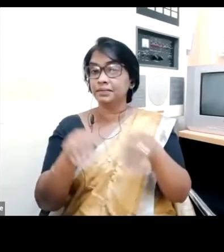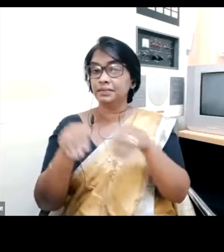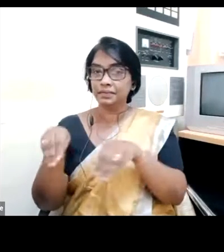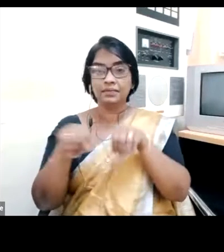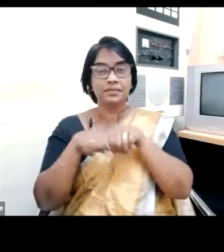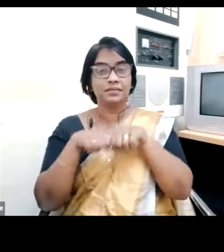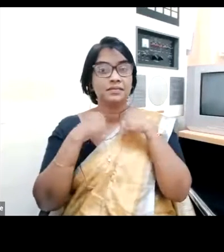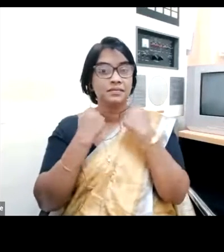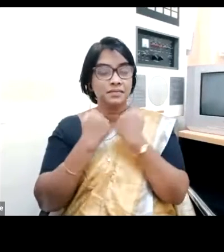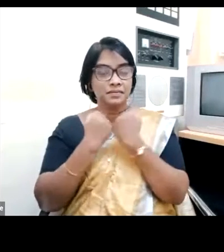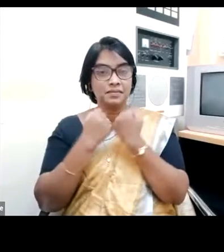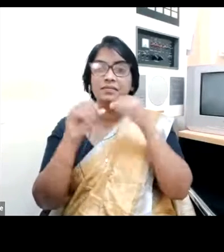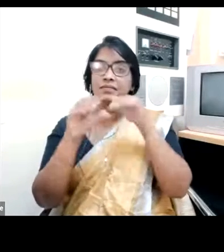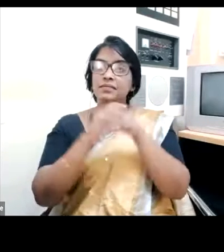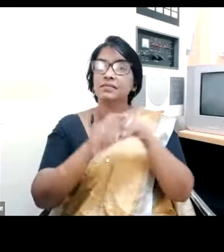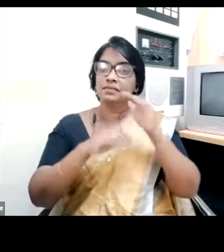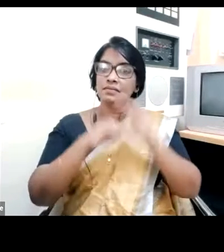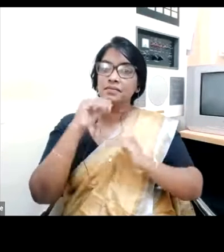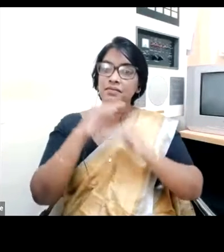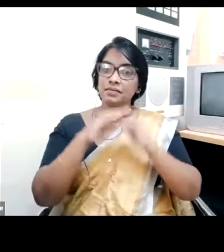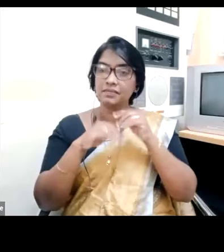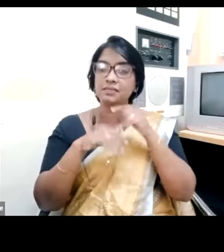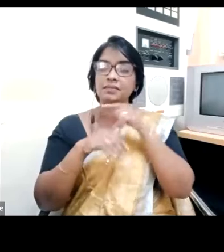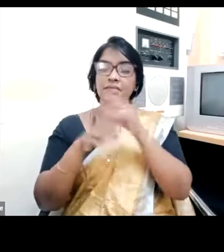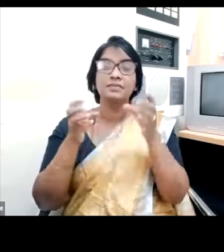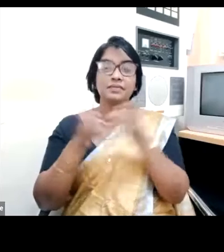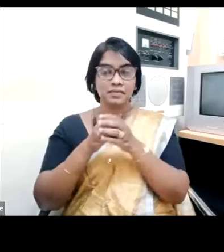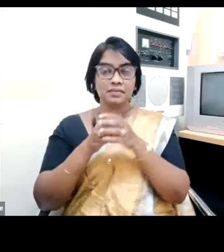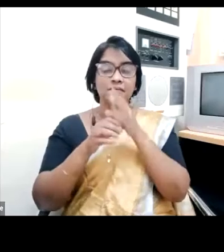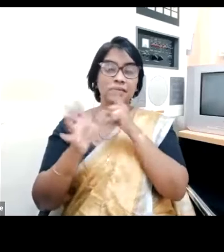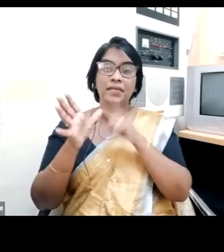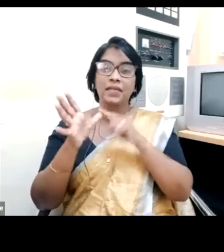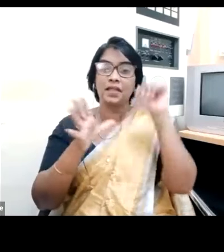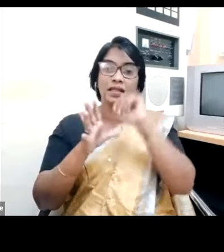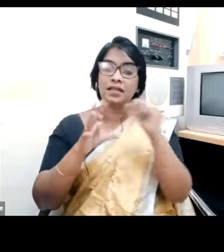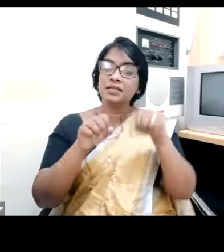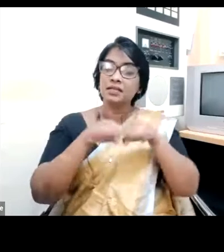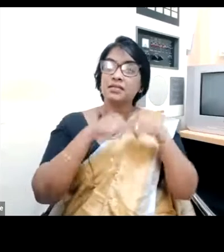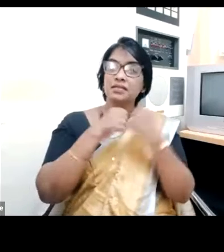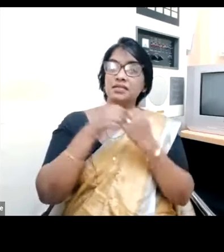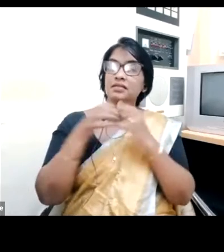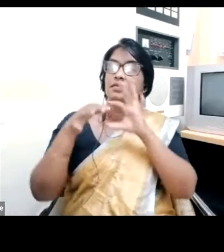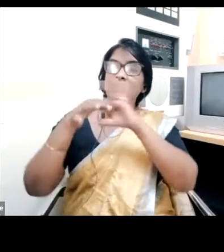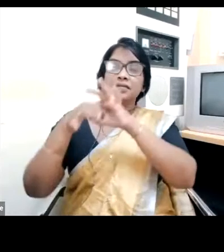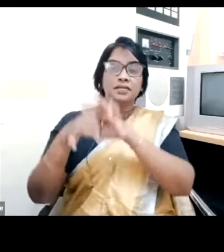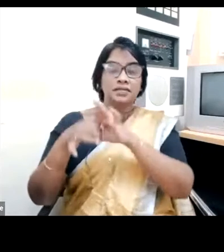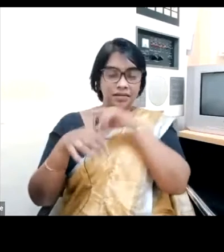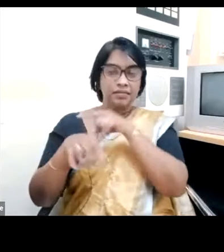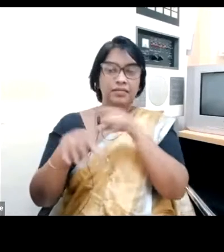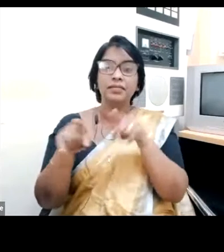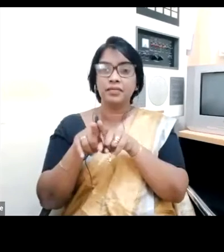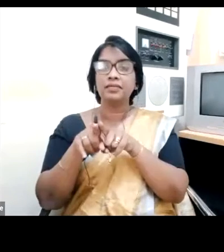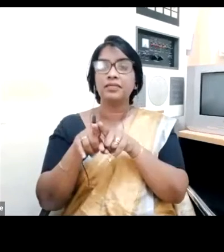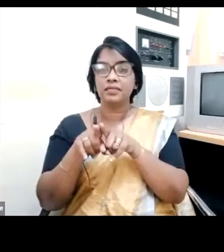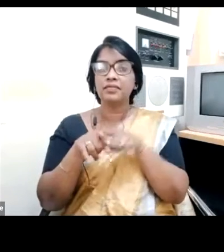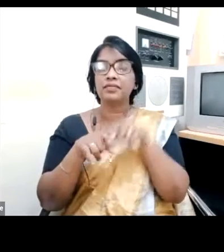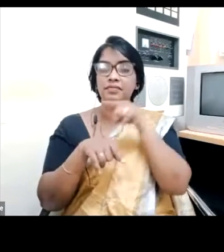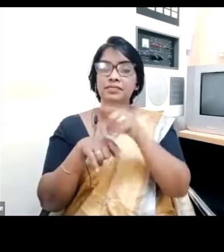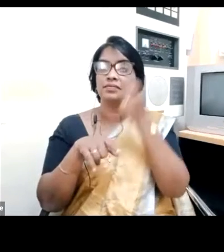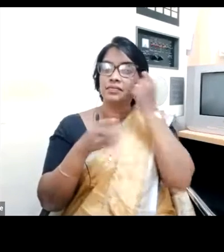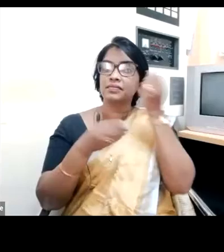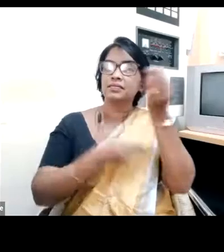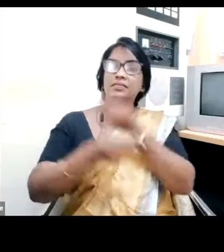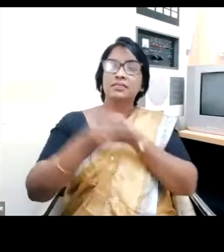to challenge both of them to do is to share with you what they are doing specifically in their companies to be